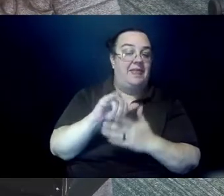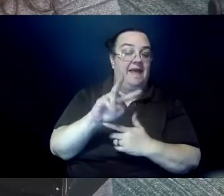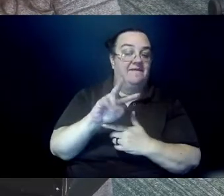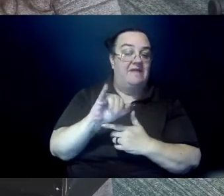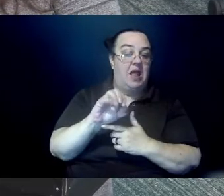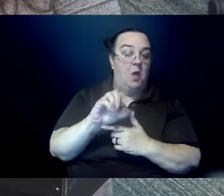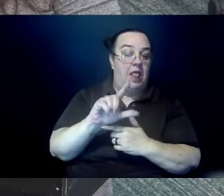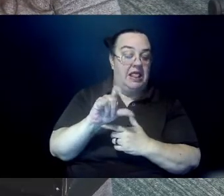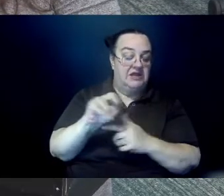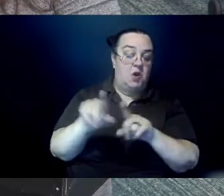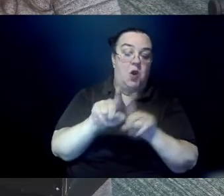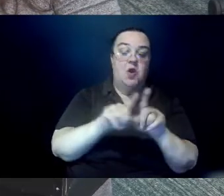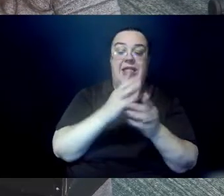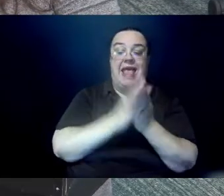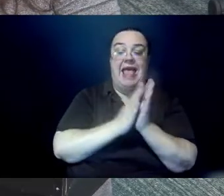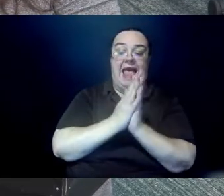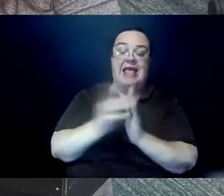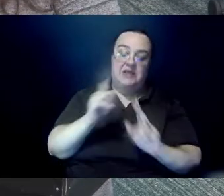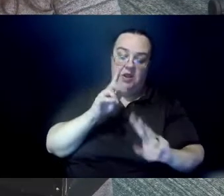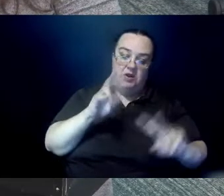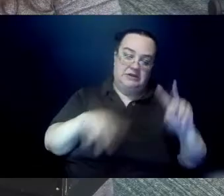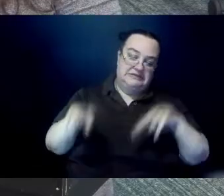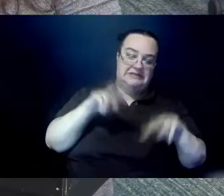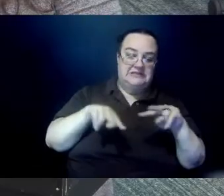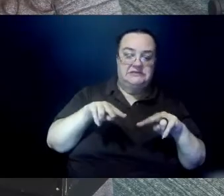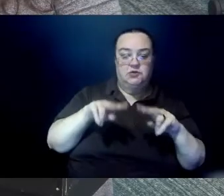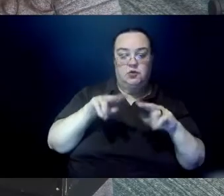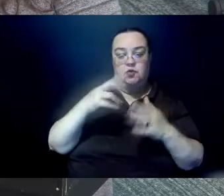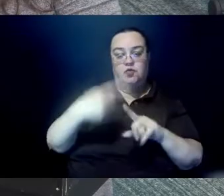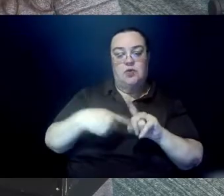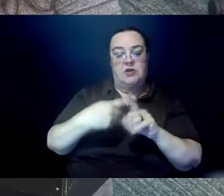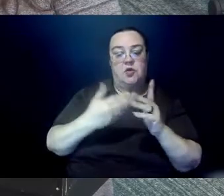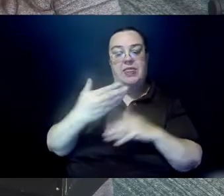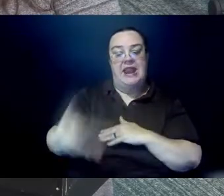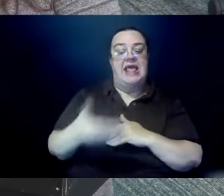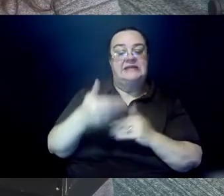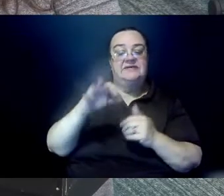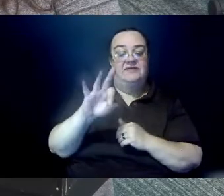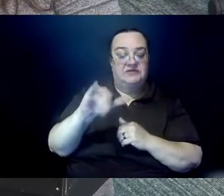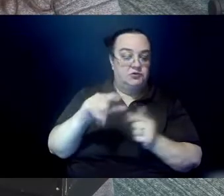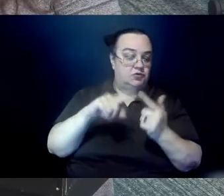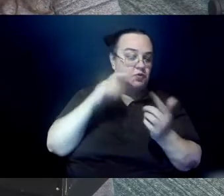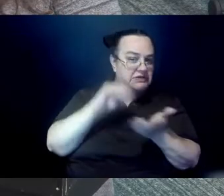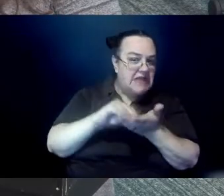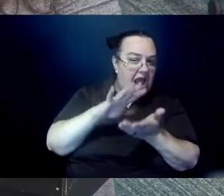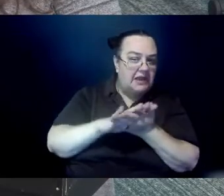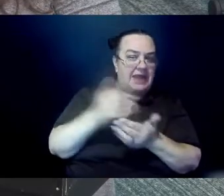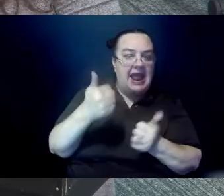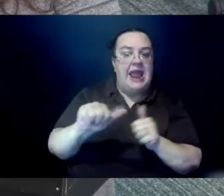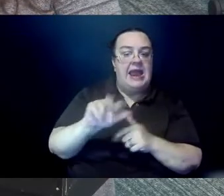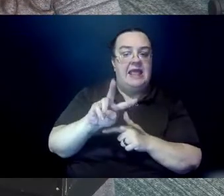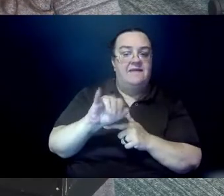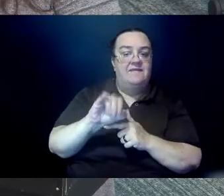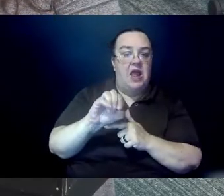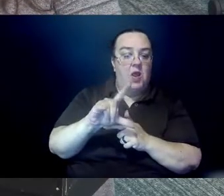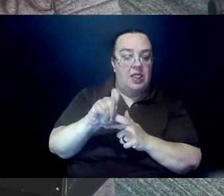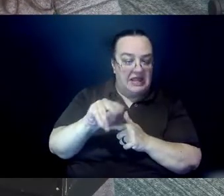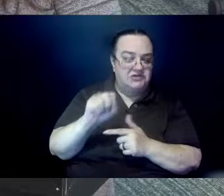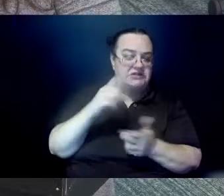town assess rentals over the next fiscal year to document violations and note patterns that can inform further